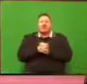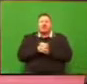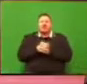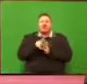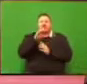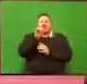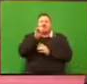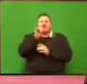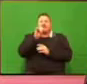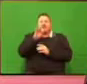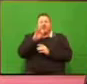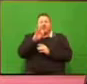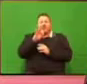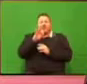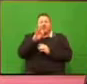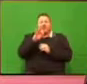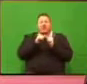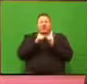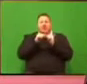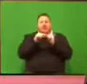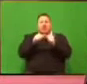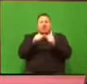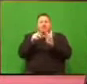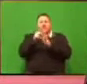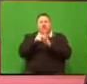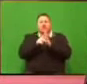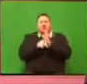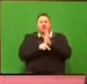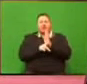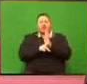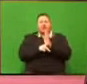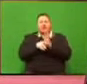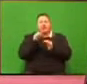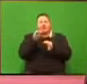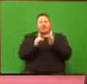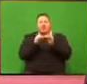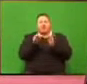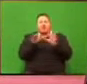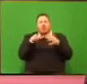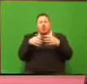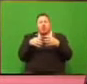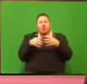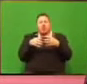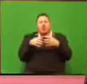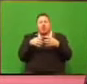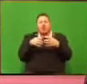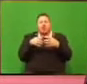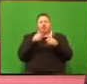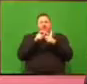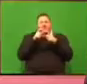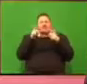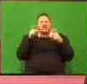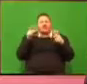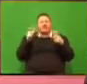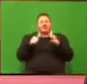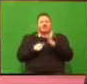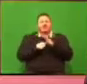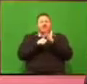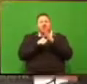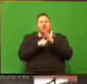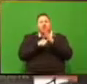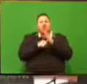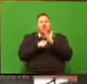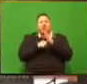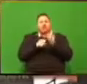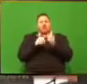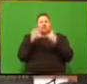if there was consistency in the principle that the party which has the largest majority, one